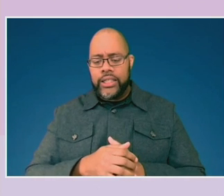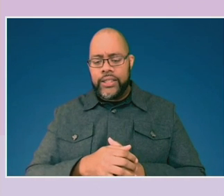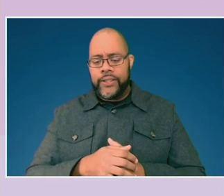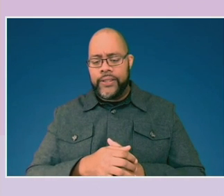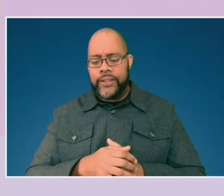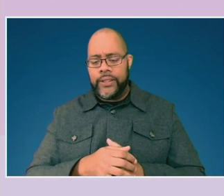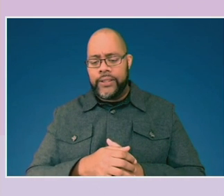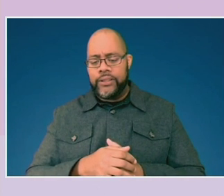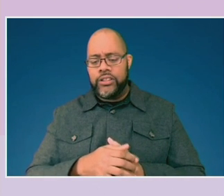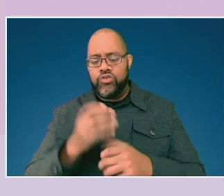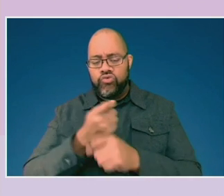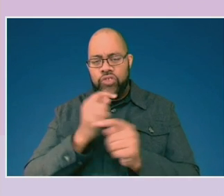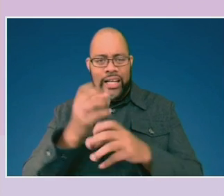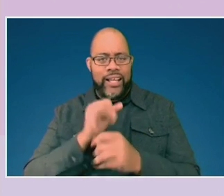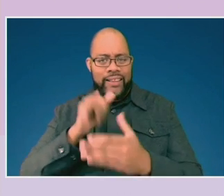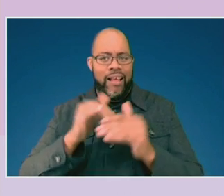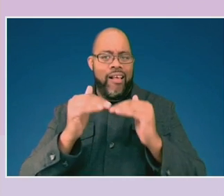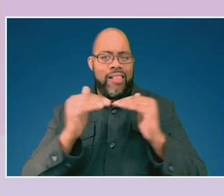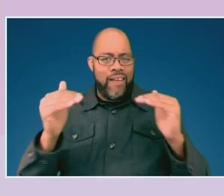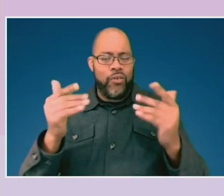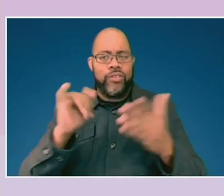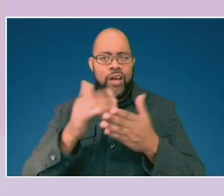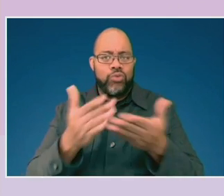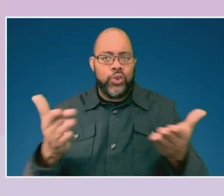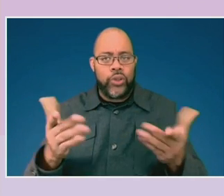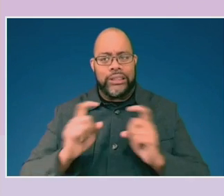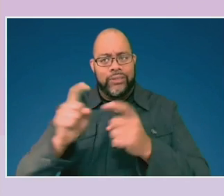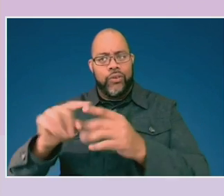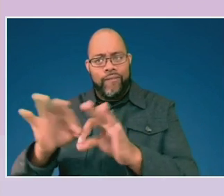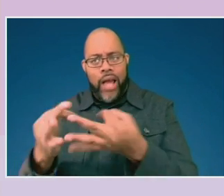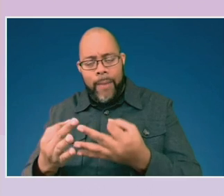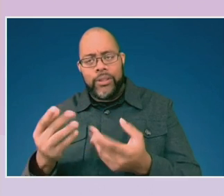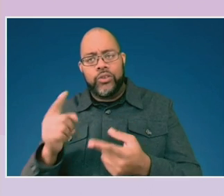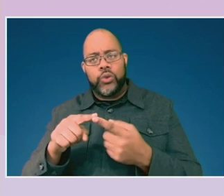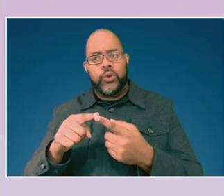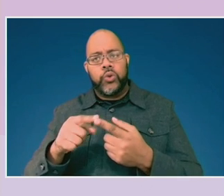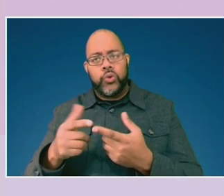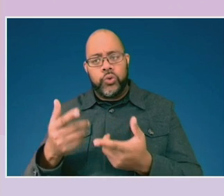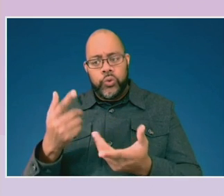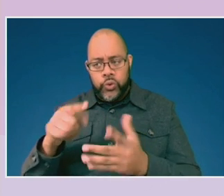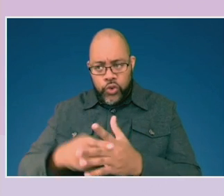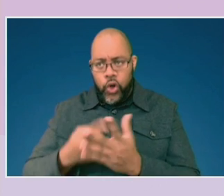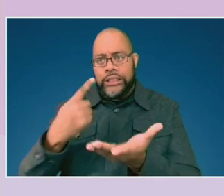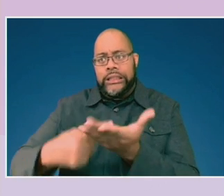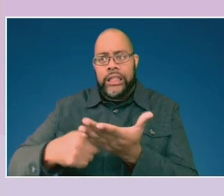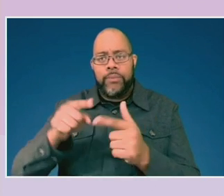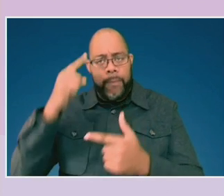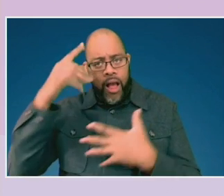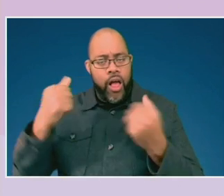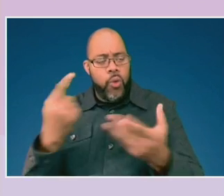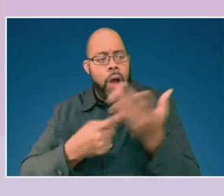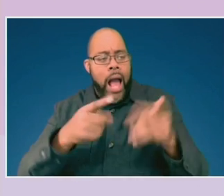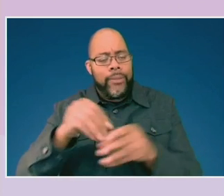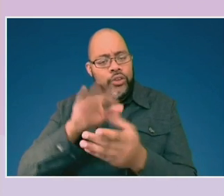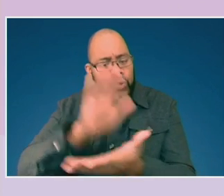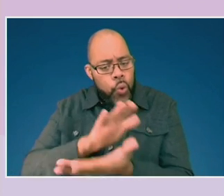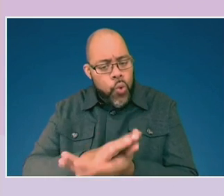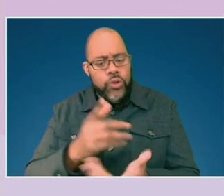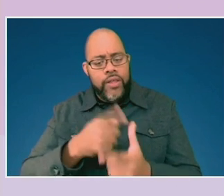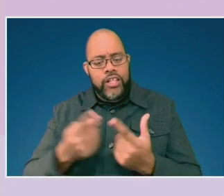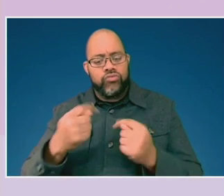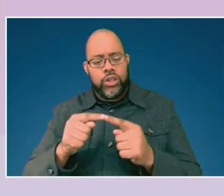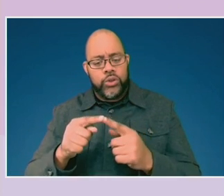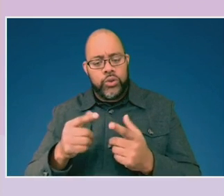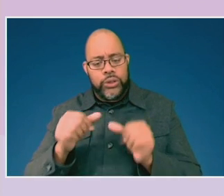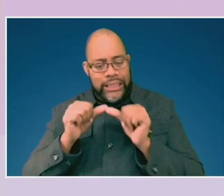getting some of those resources in families' hands to kind of raise the conversations around mental health, what might be happening in schools, and then trying to